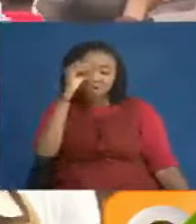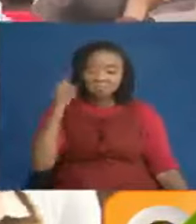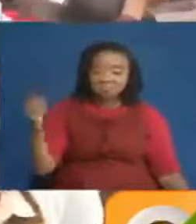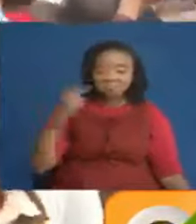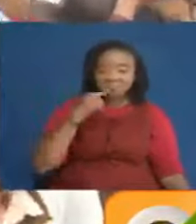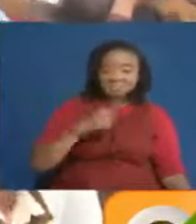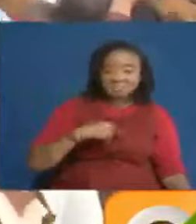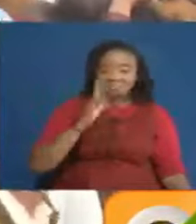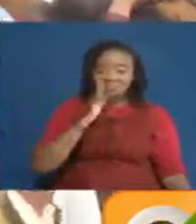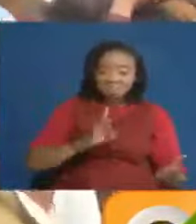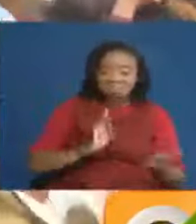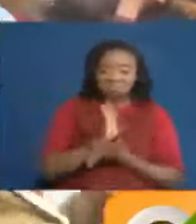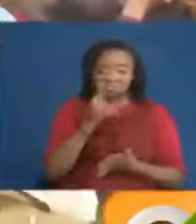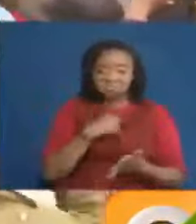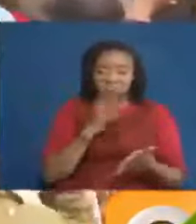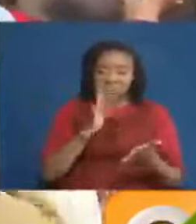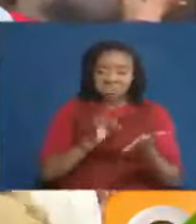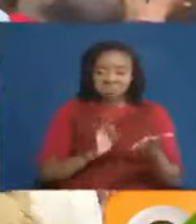kazi.